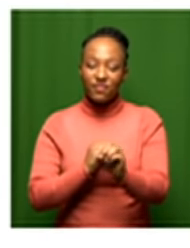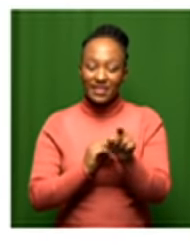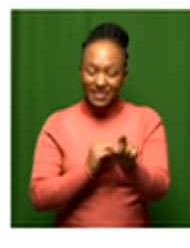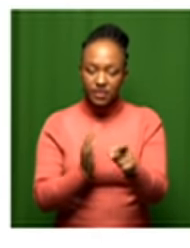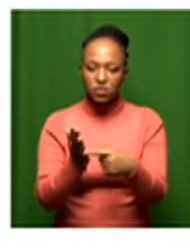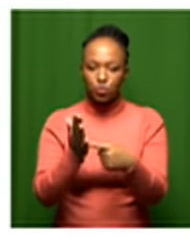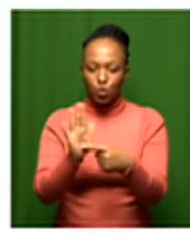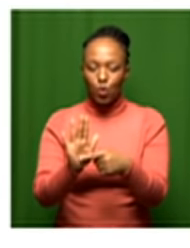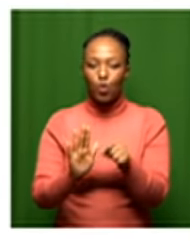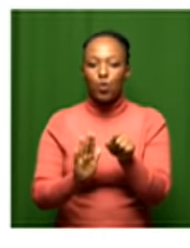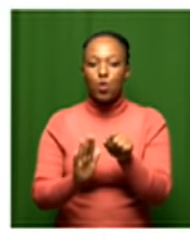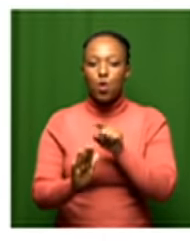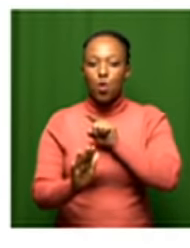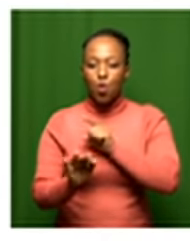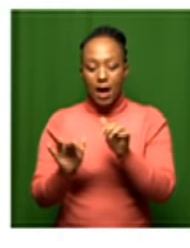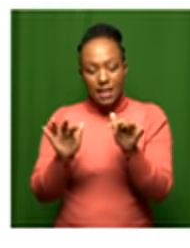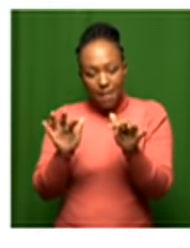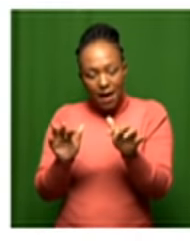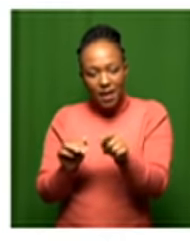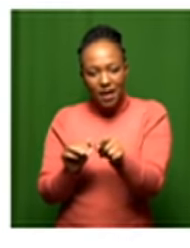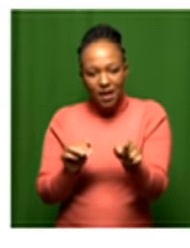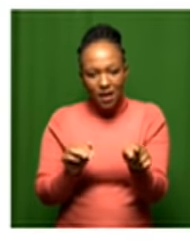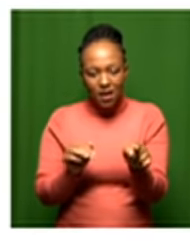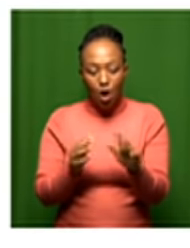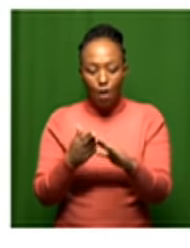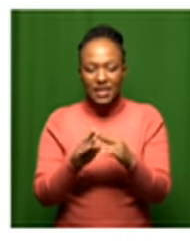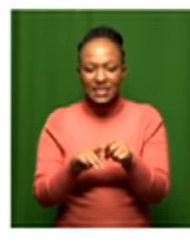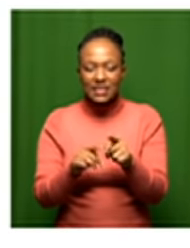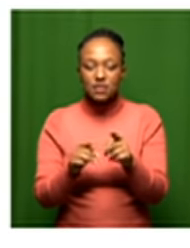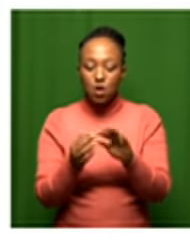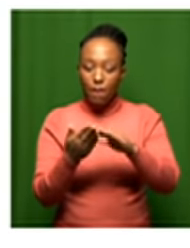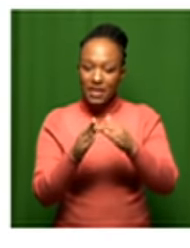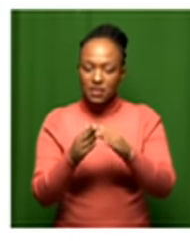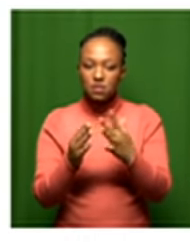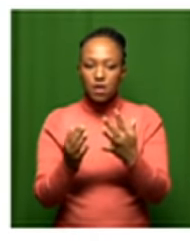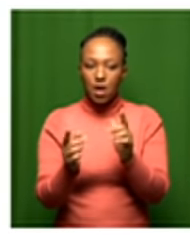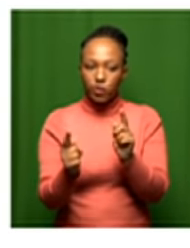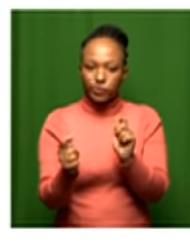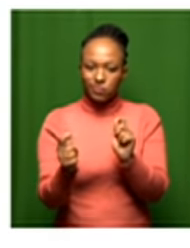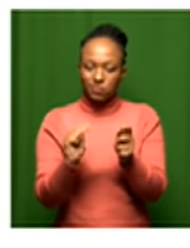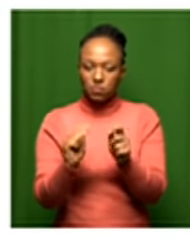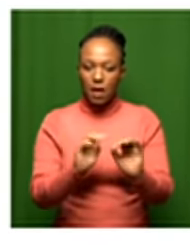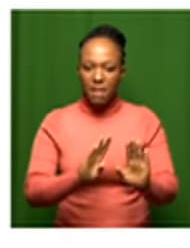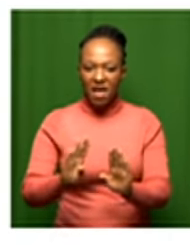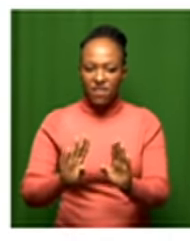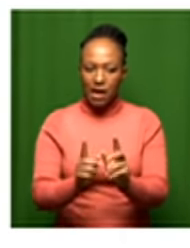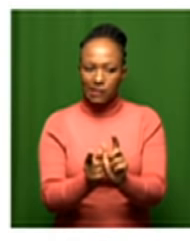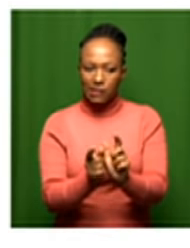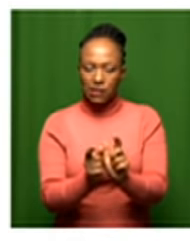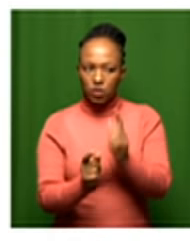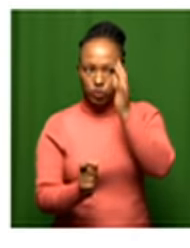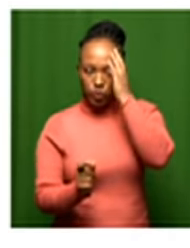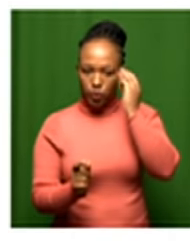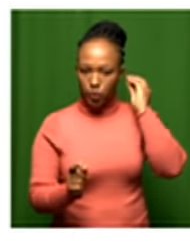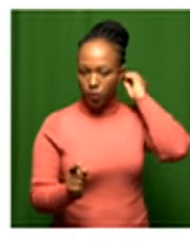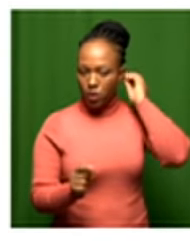for the public to adjust our behavior and to take note of this rise in infection rates and the